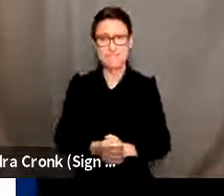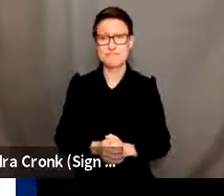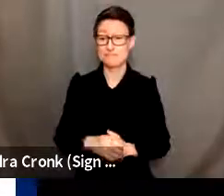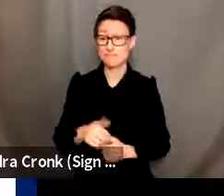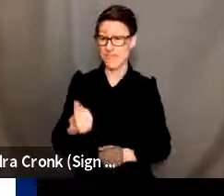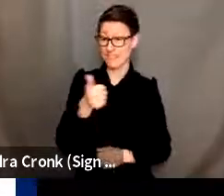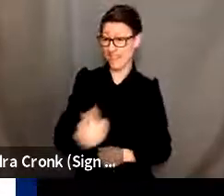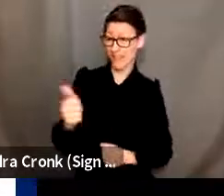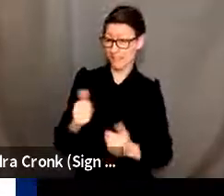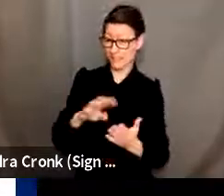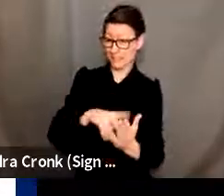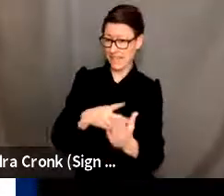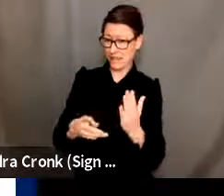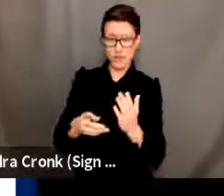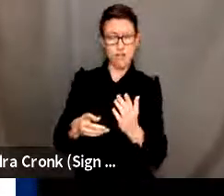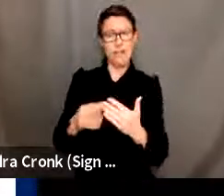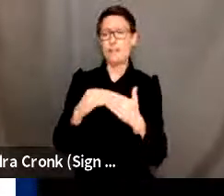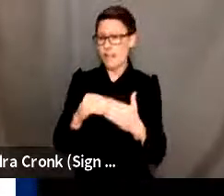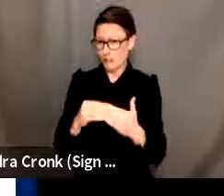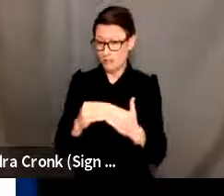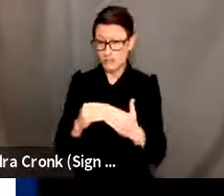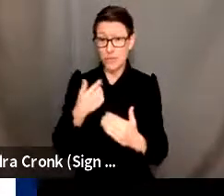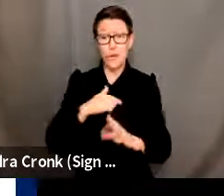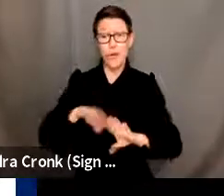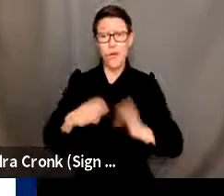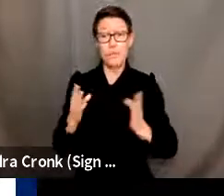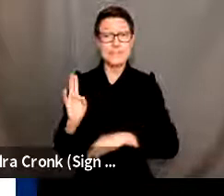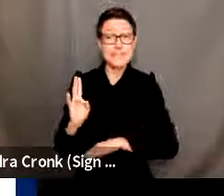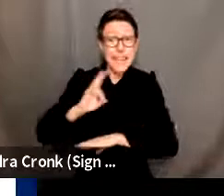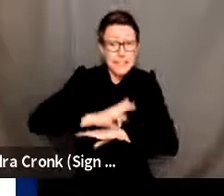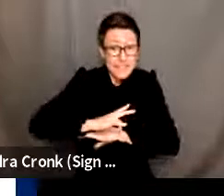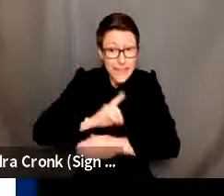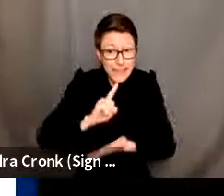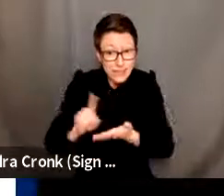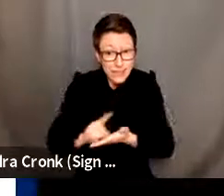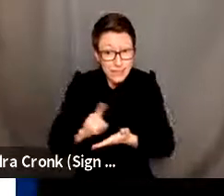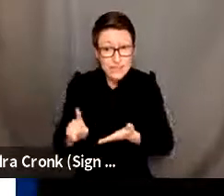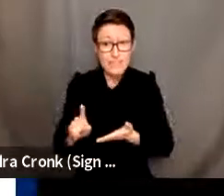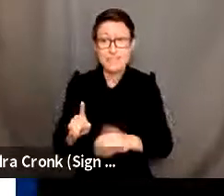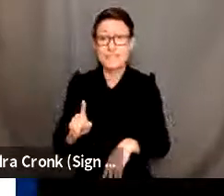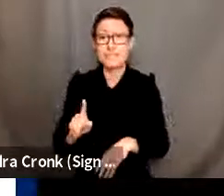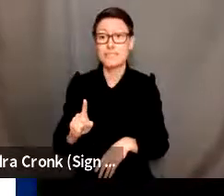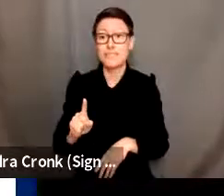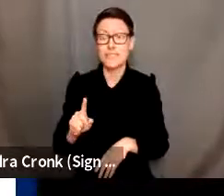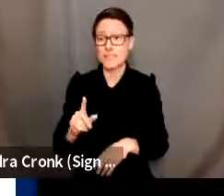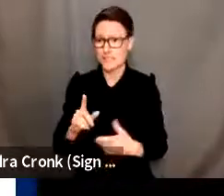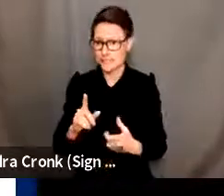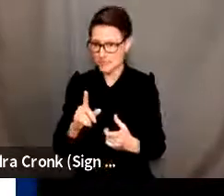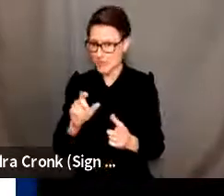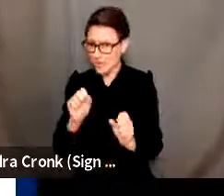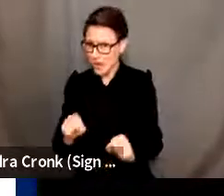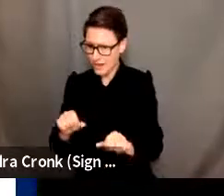to a calendar. We are open 7 days a week, in addition to having things you can do at home. We do